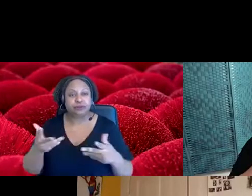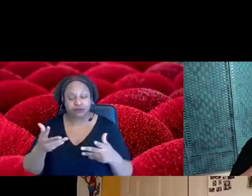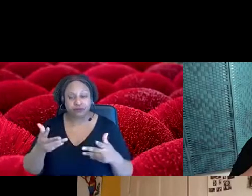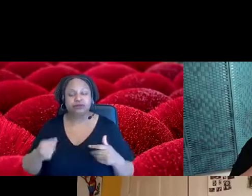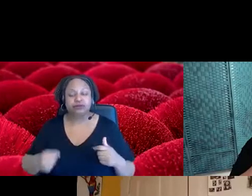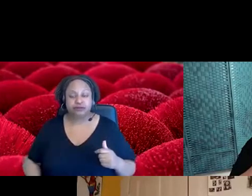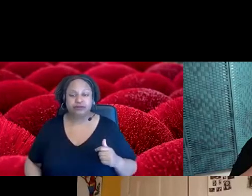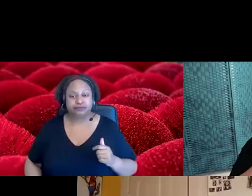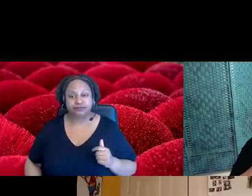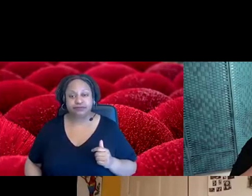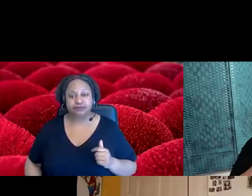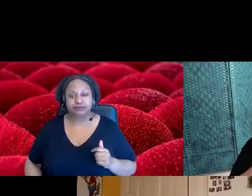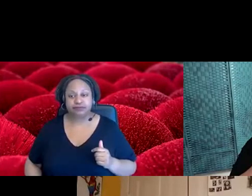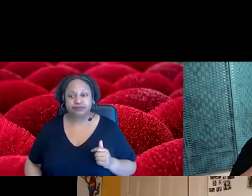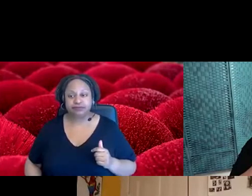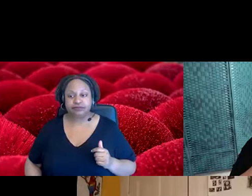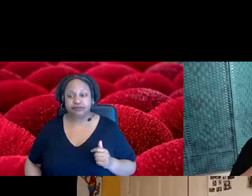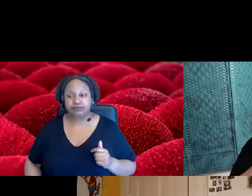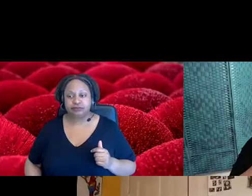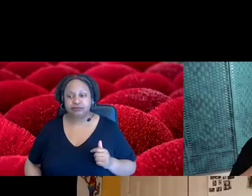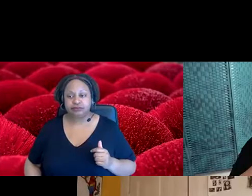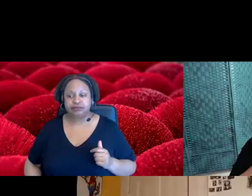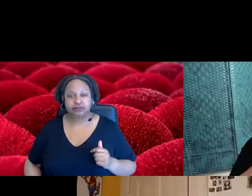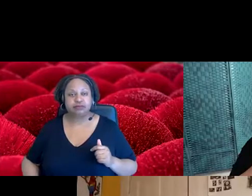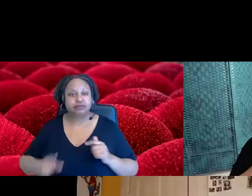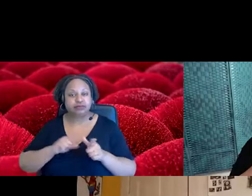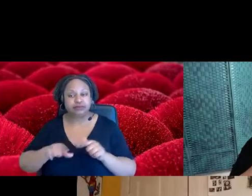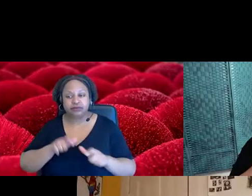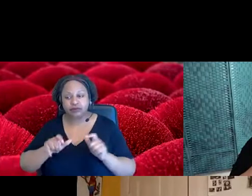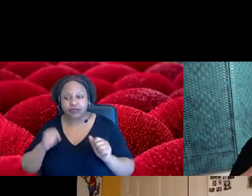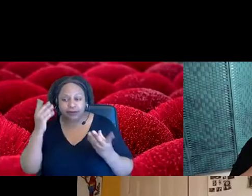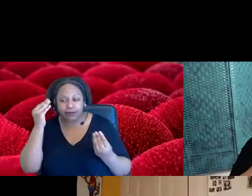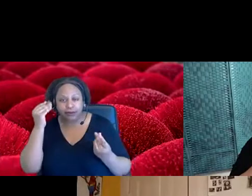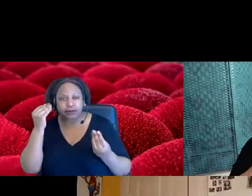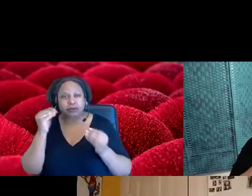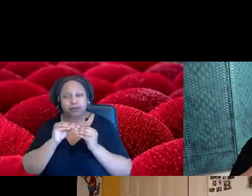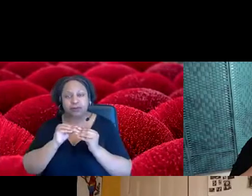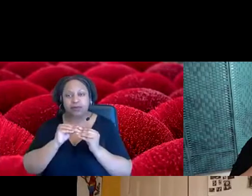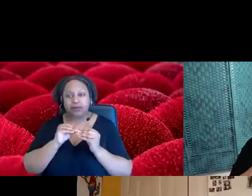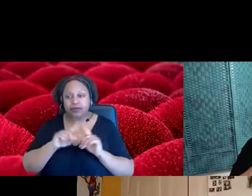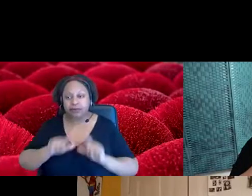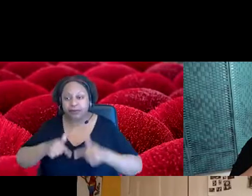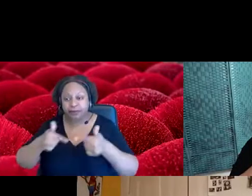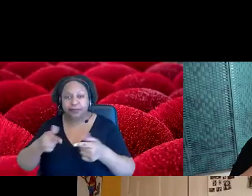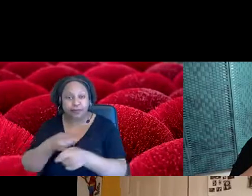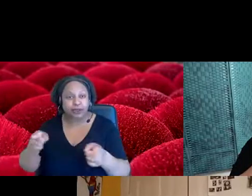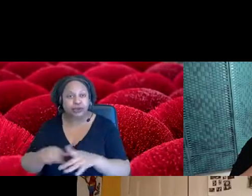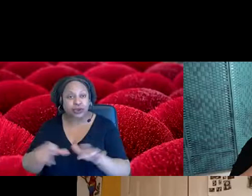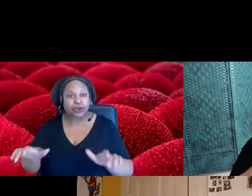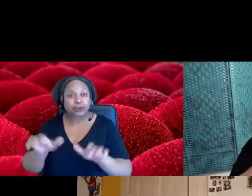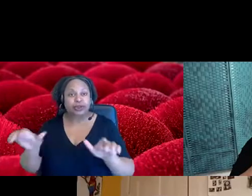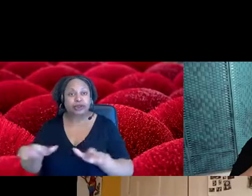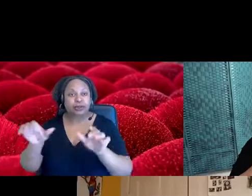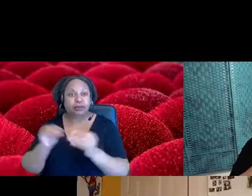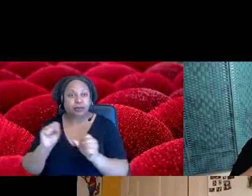then go away to think about it, and then they can start doing